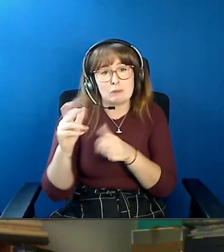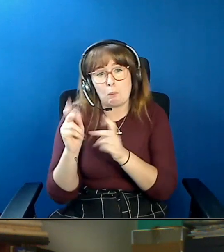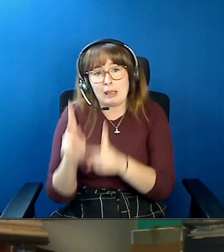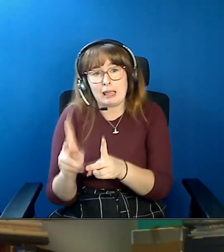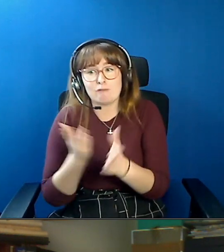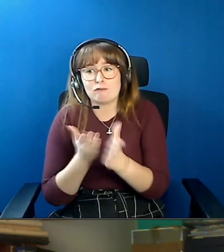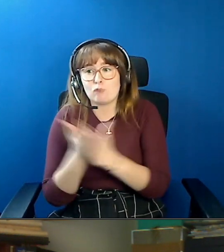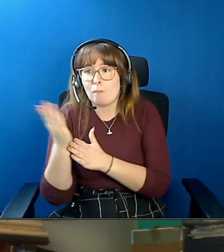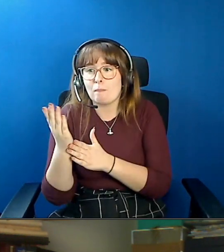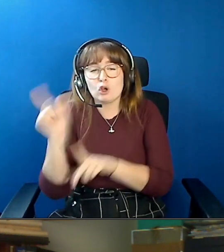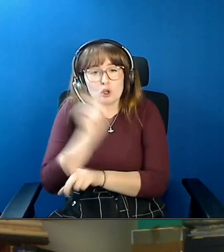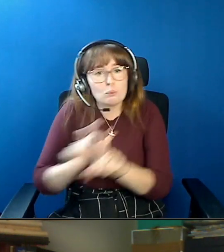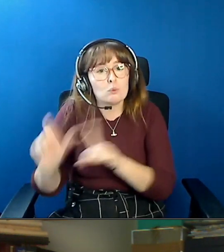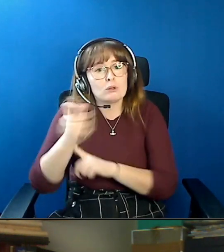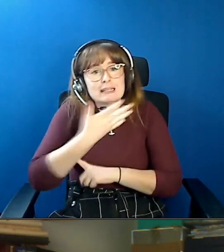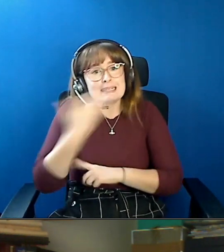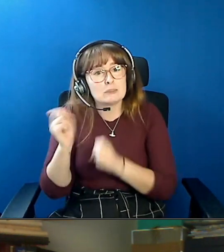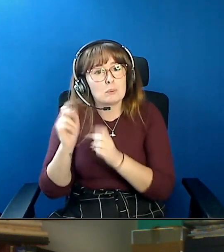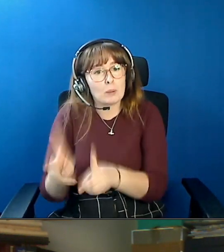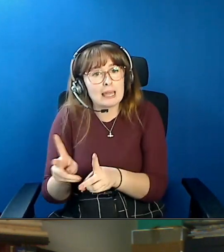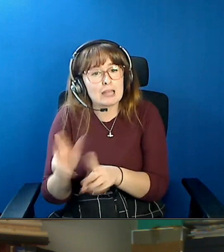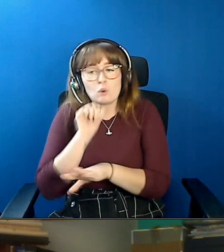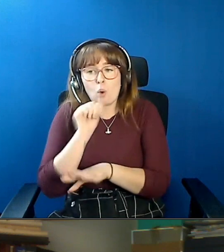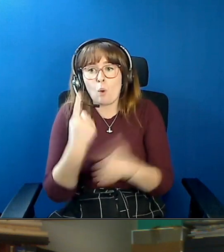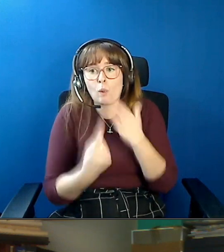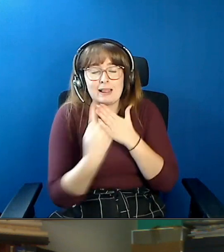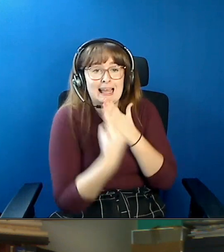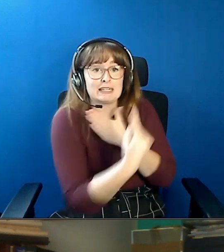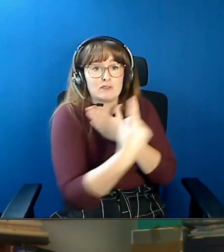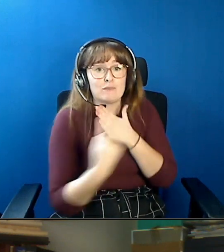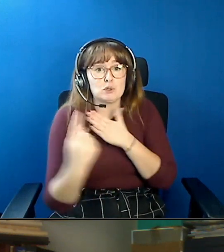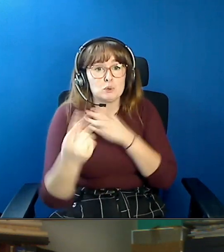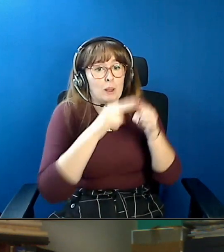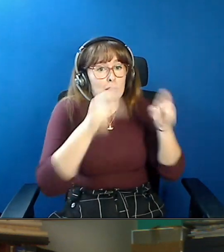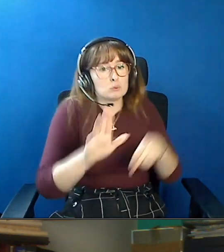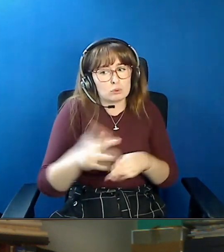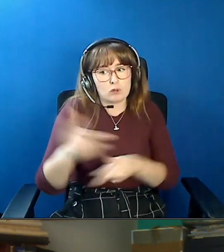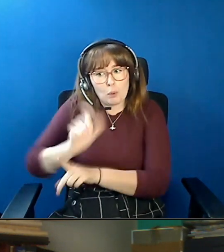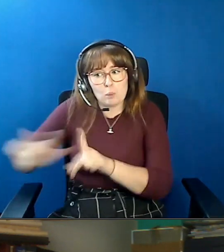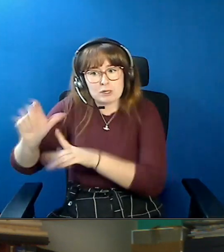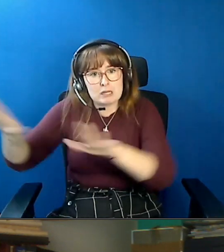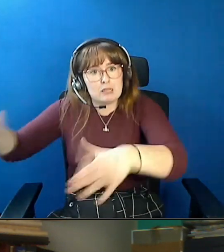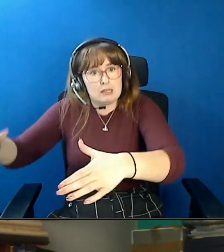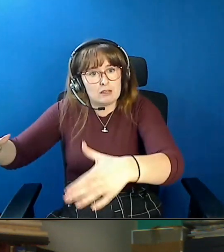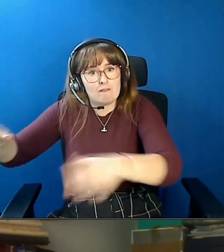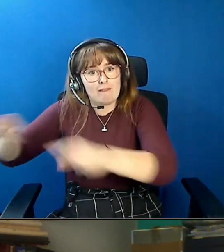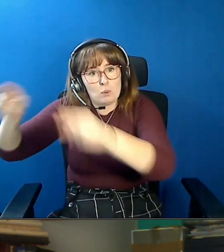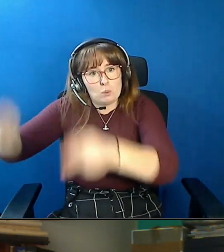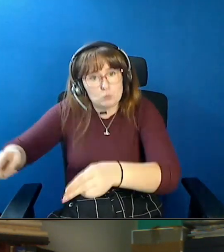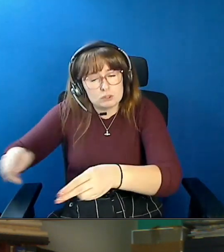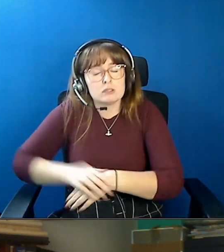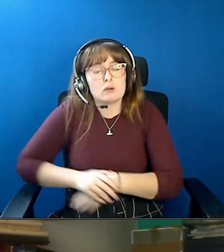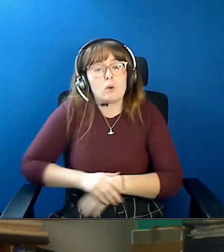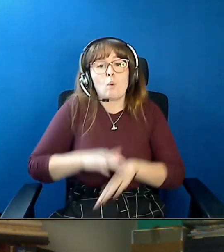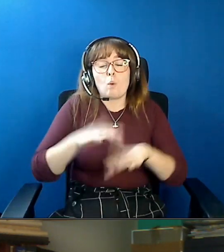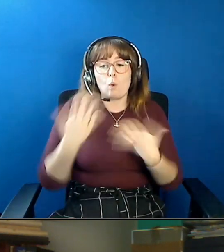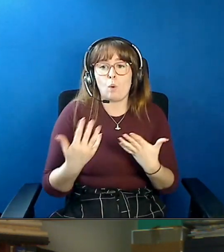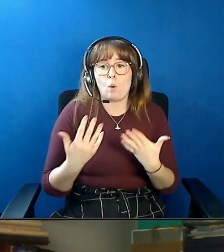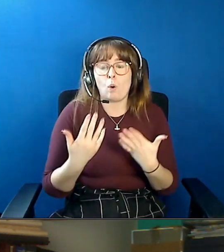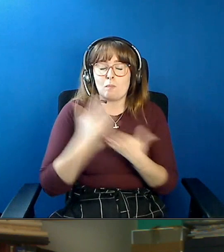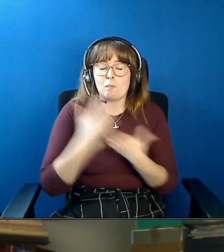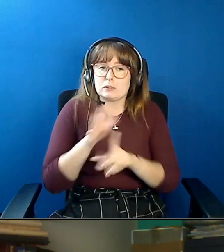heating approach rather than targeting individual buildings with heat pumps, let's say. You could also identify areas that might put a strain on the electricity grid